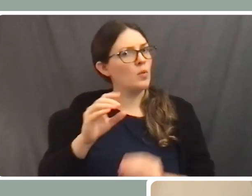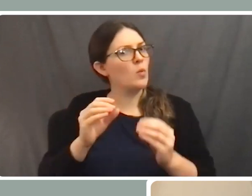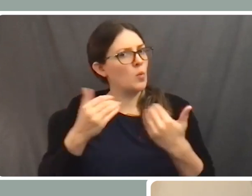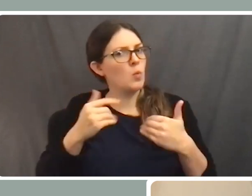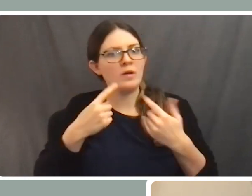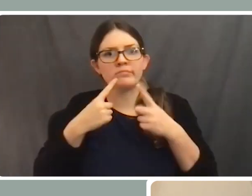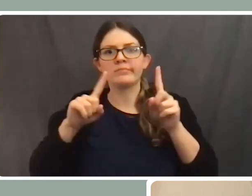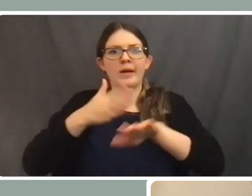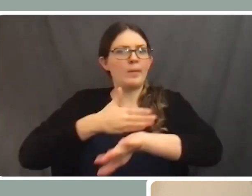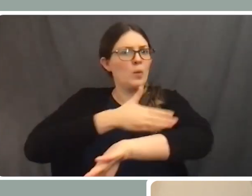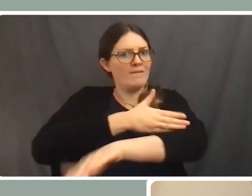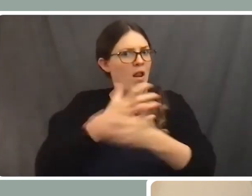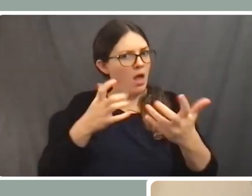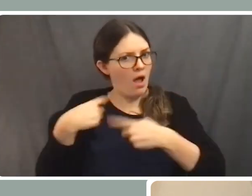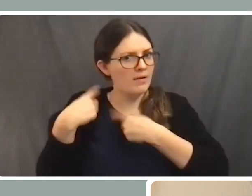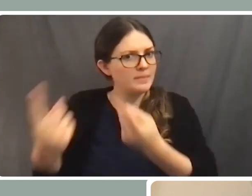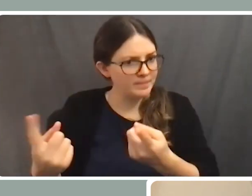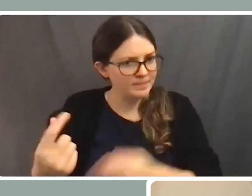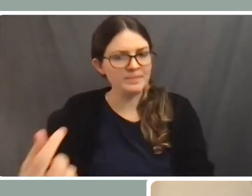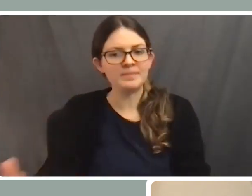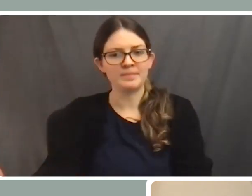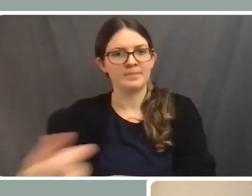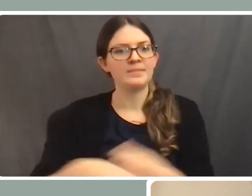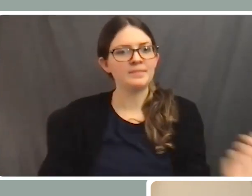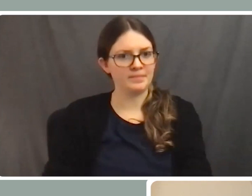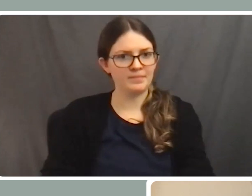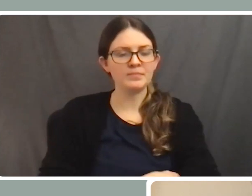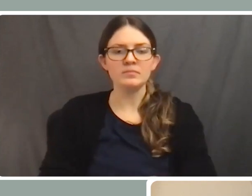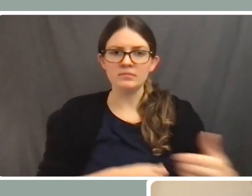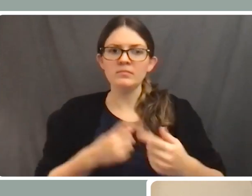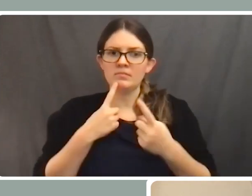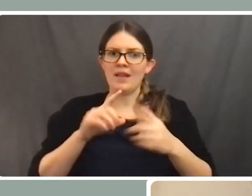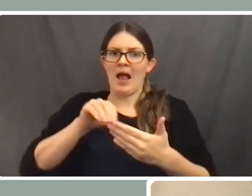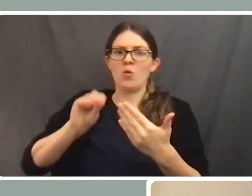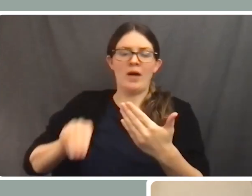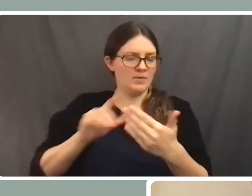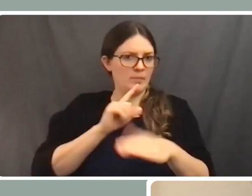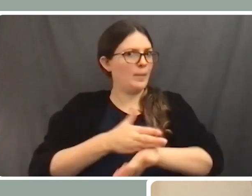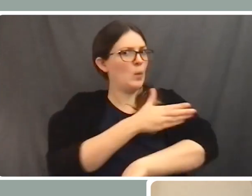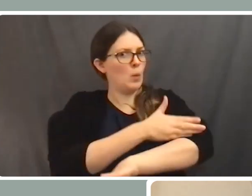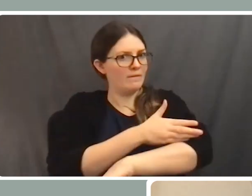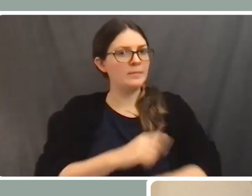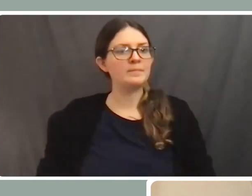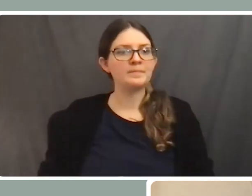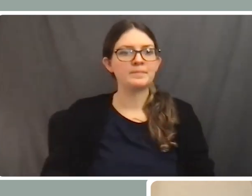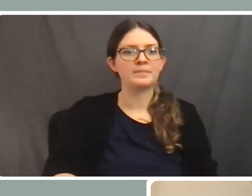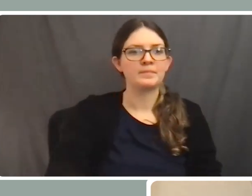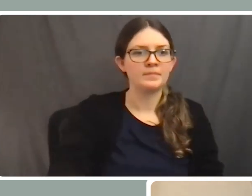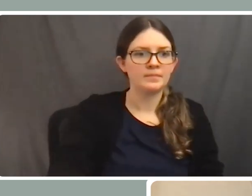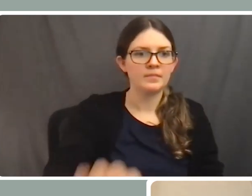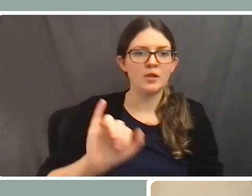Herceptin, the outcomes have astronomically improved. So we have a question